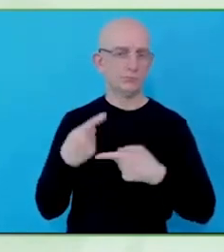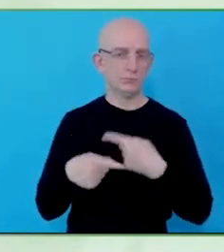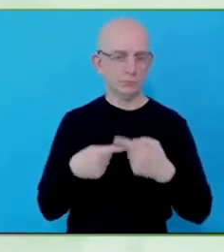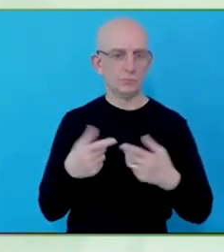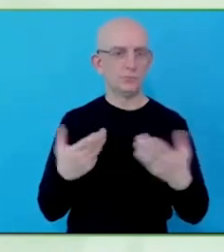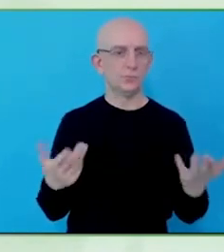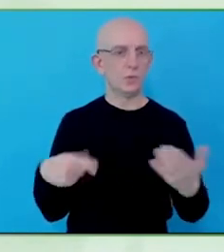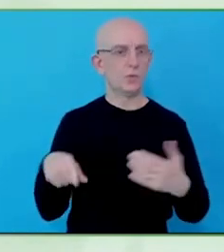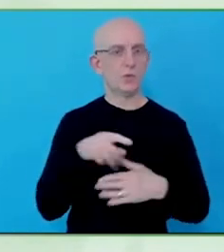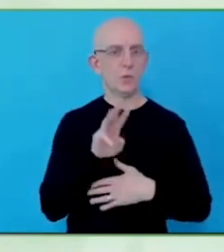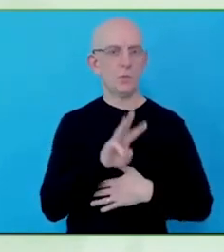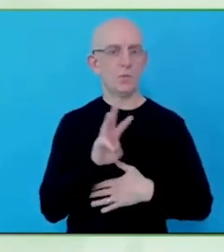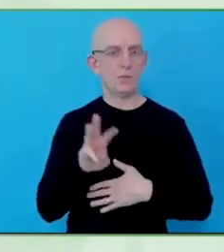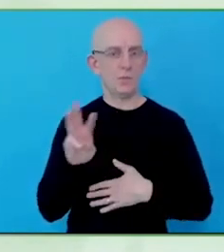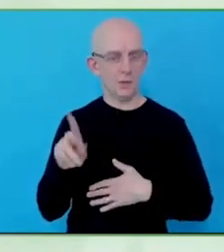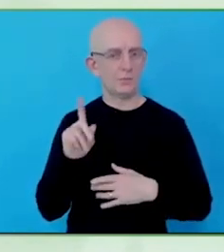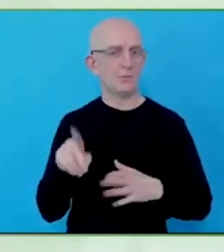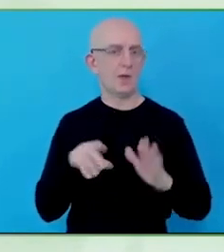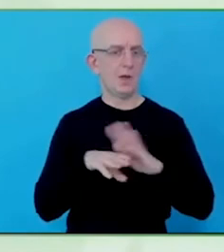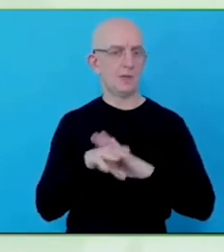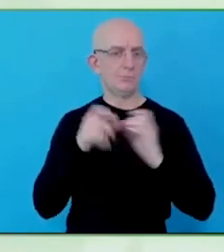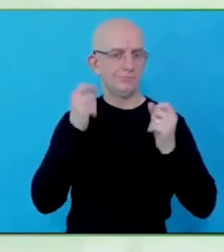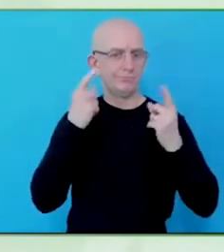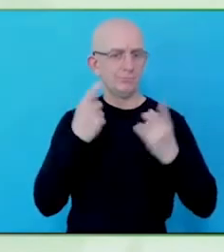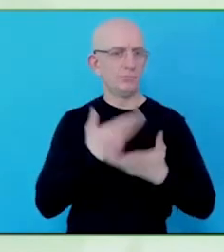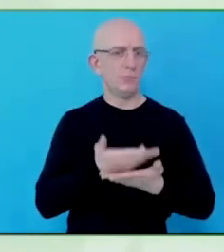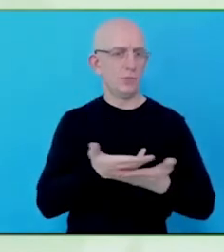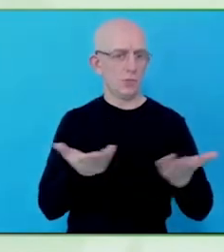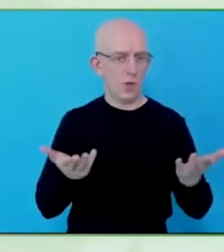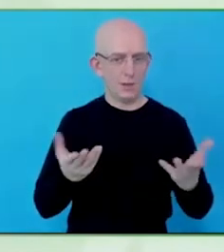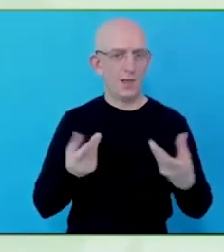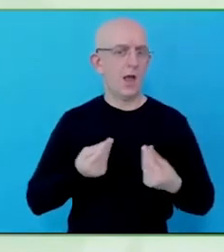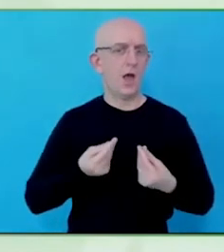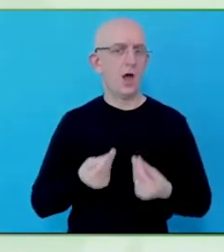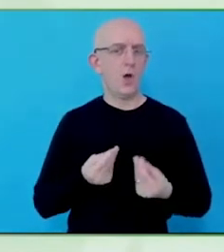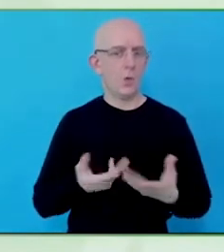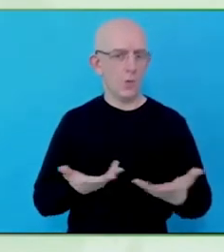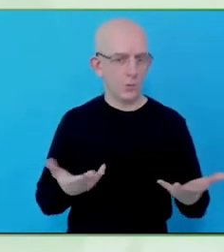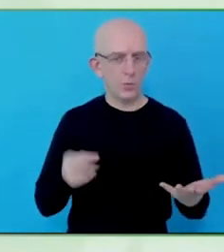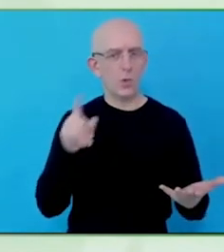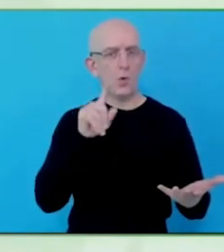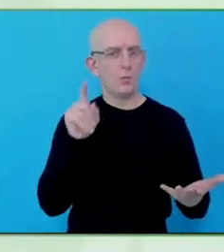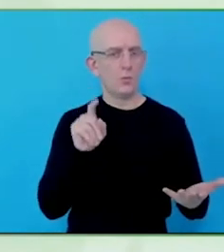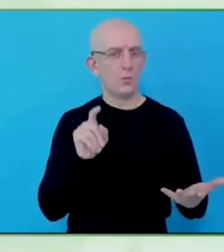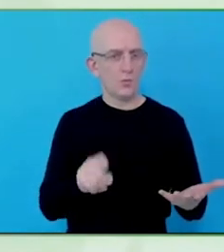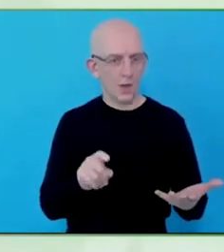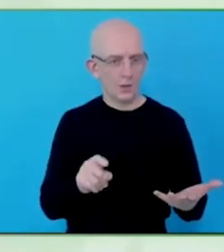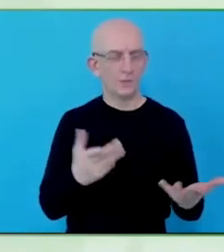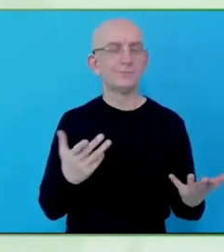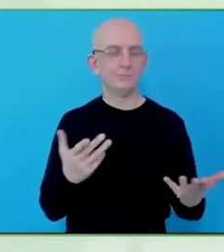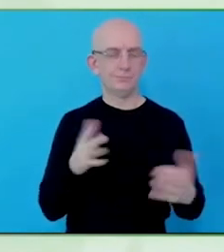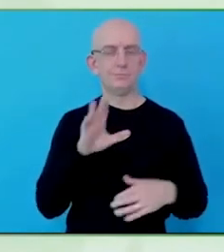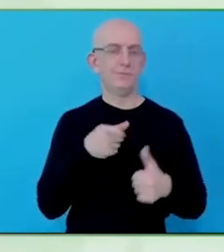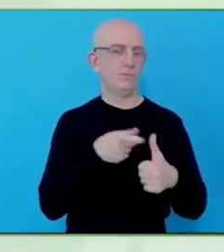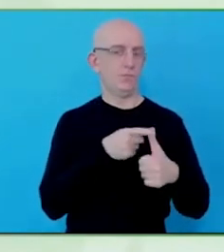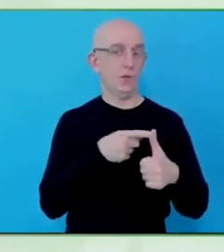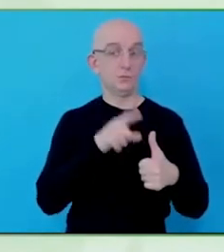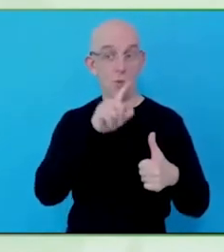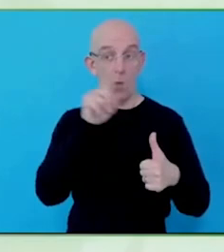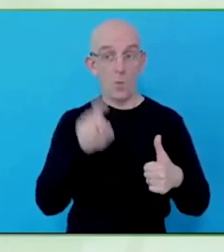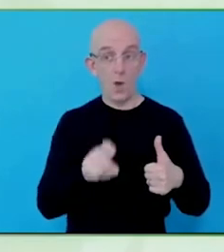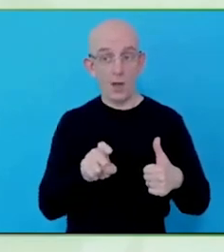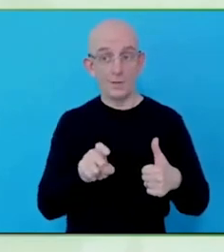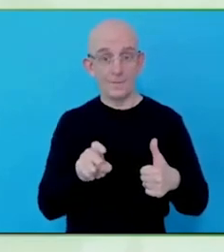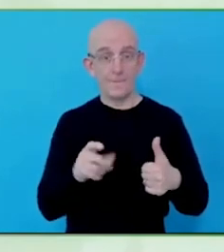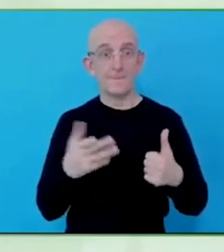the customers need it. We need accessibility for customers. From customers, and there's legislation already